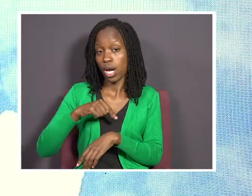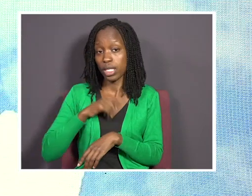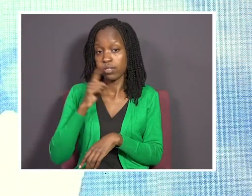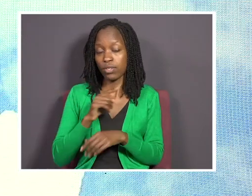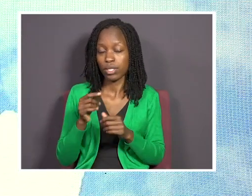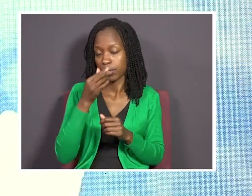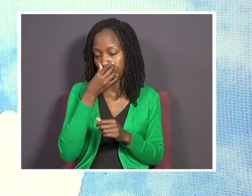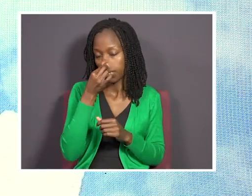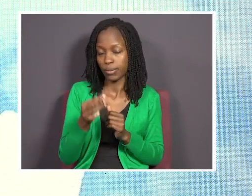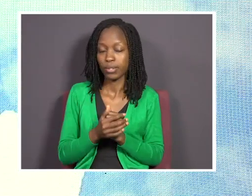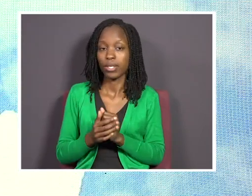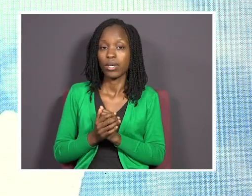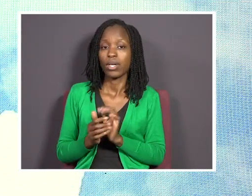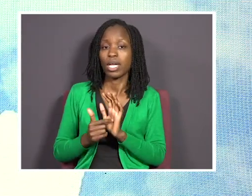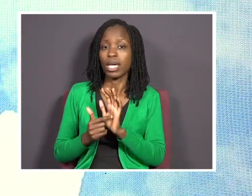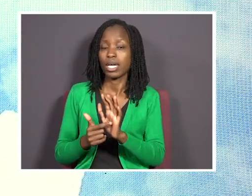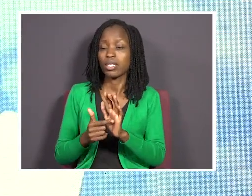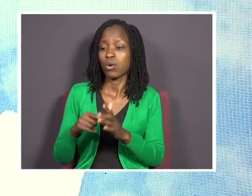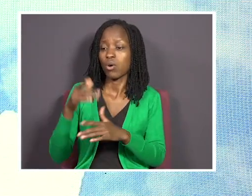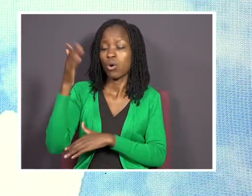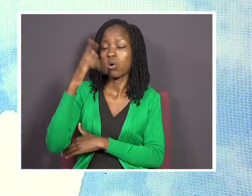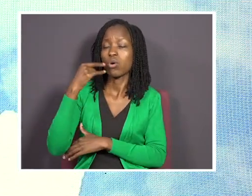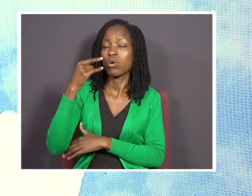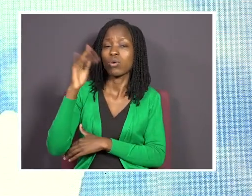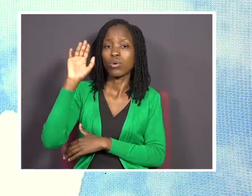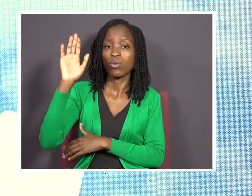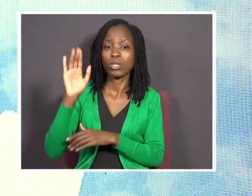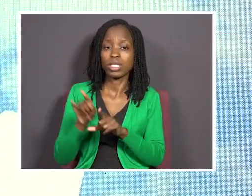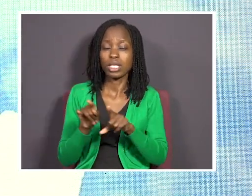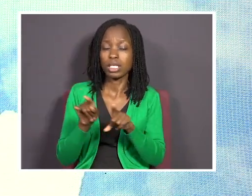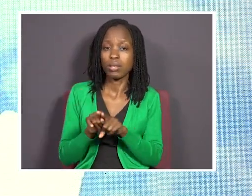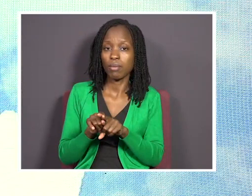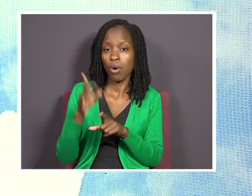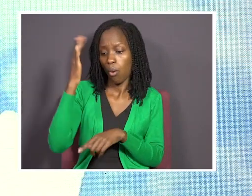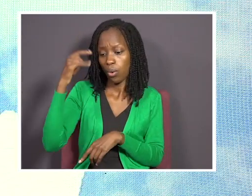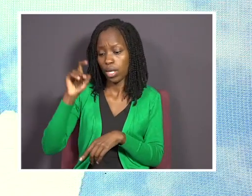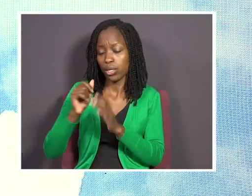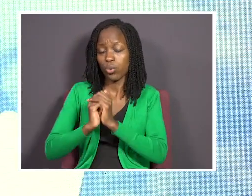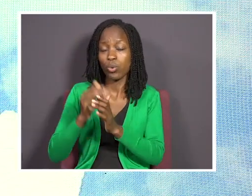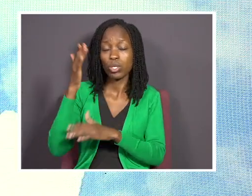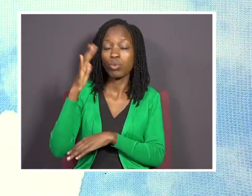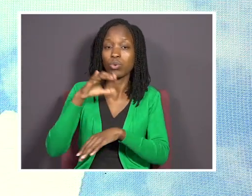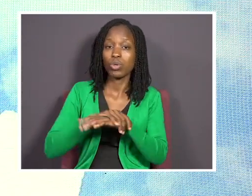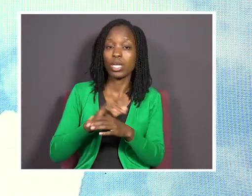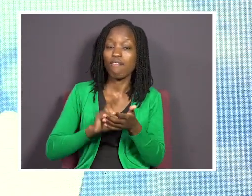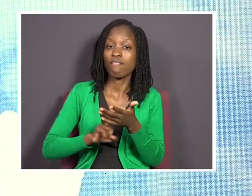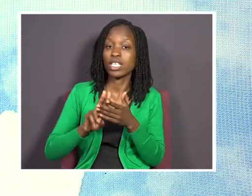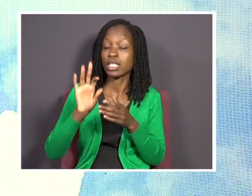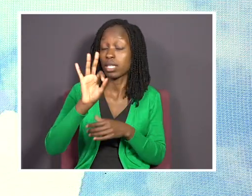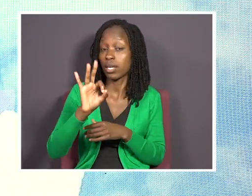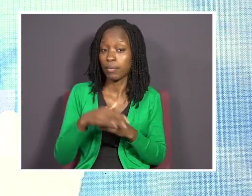he is, for example. The attributes of God that demand adoration are found, for example, in verse